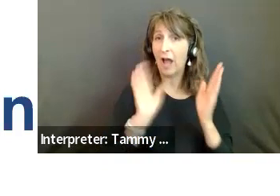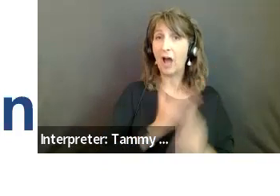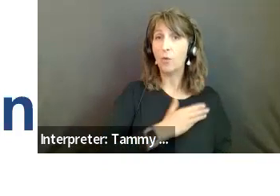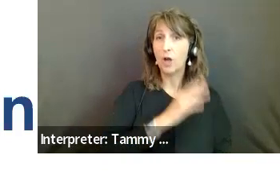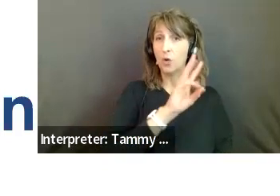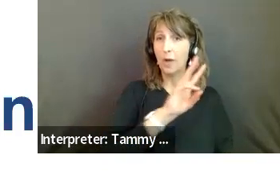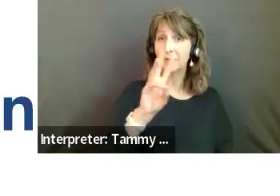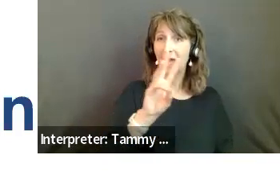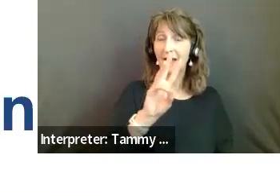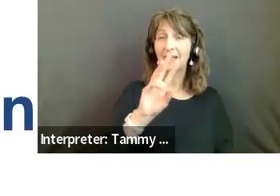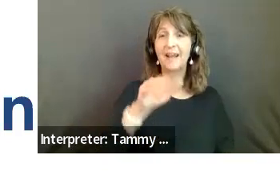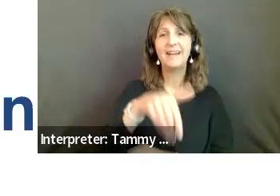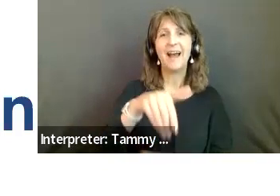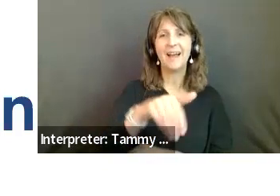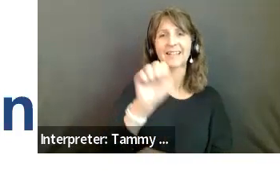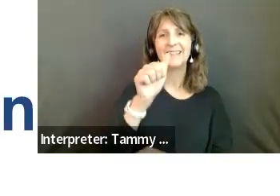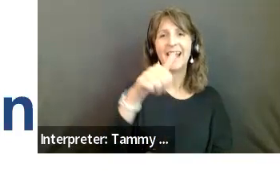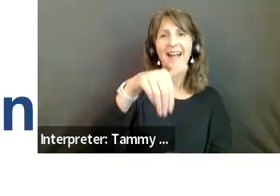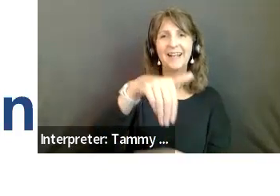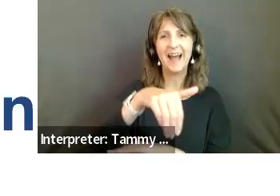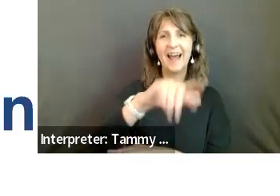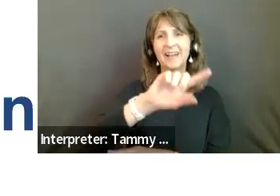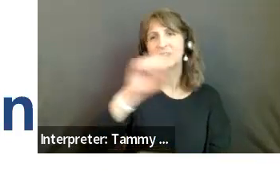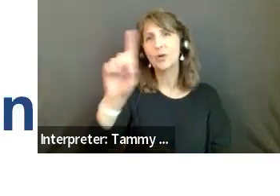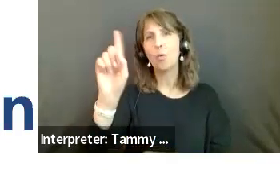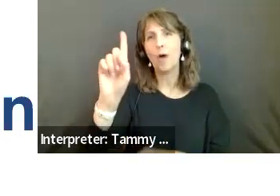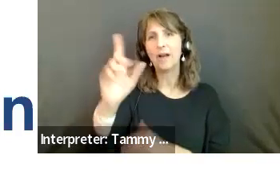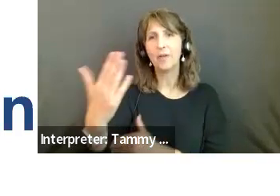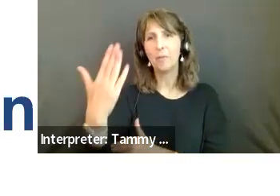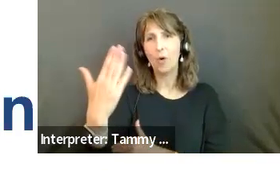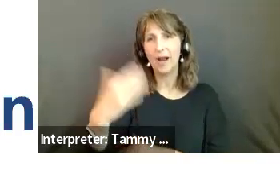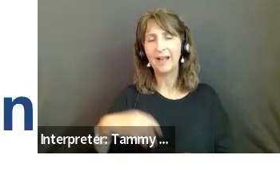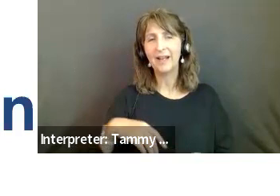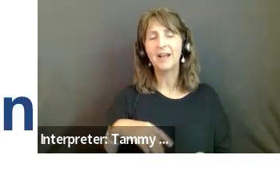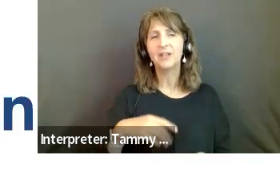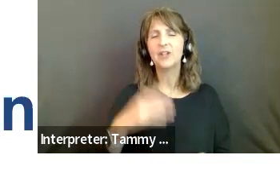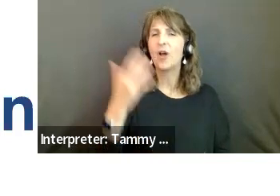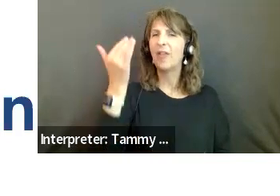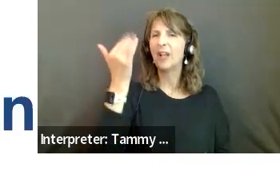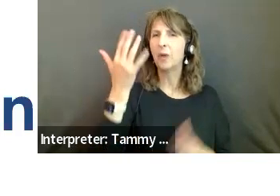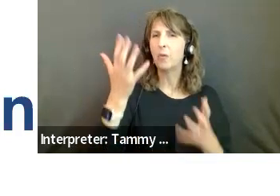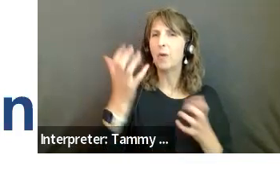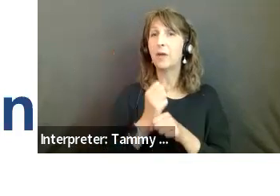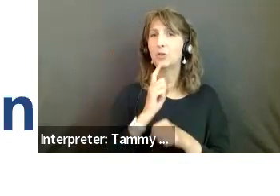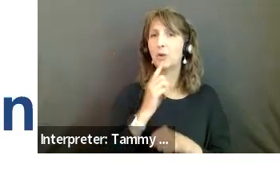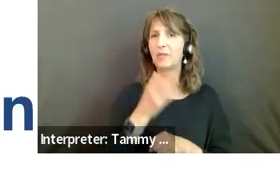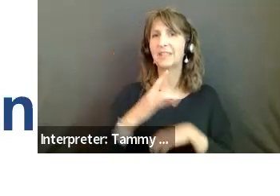up late searching for resources. So we want it to be available. One thing that we've made a big point to look at is that our